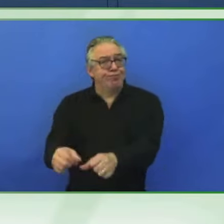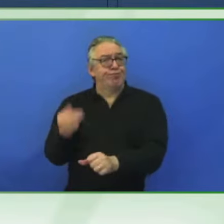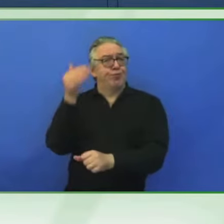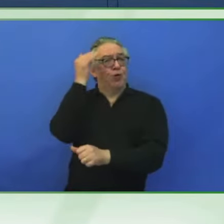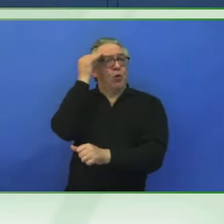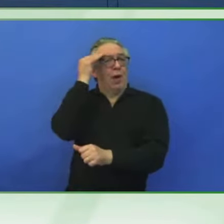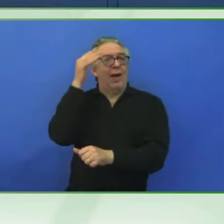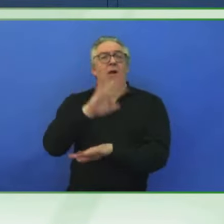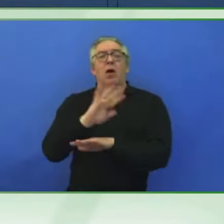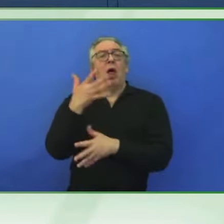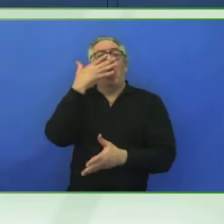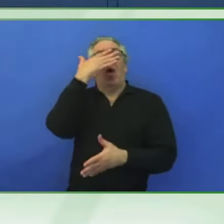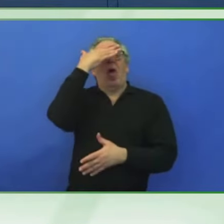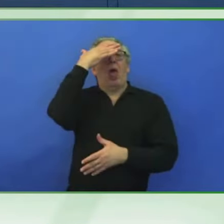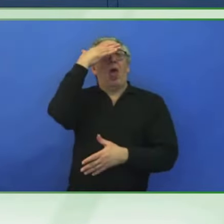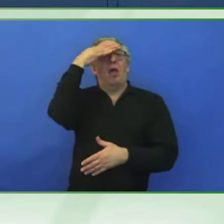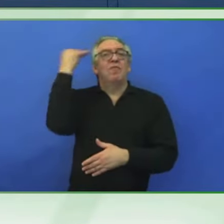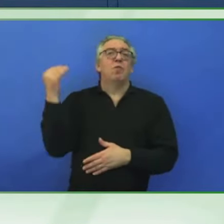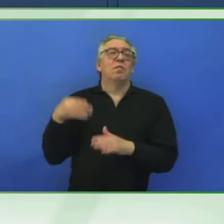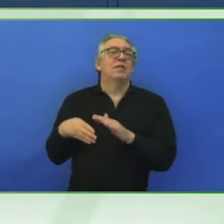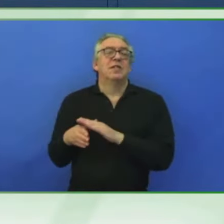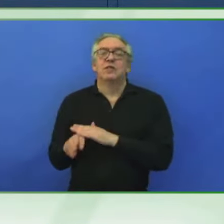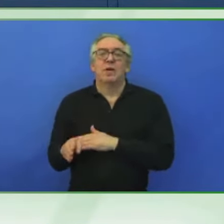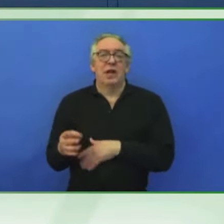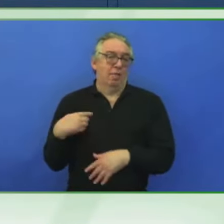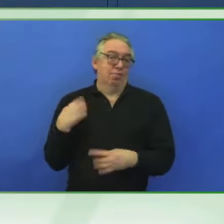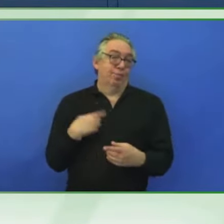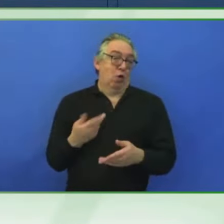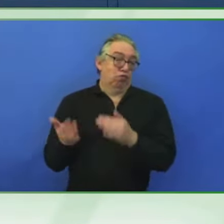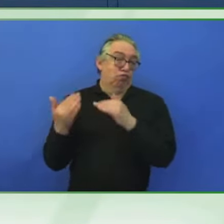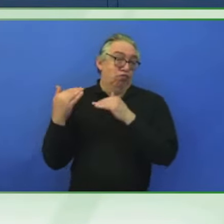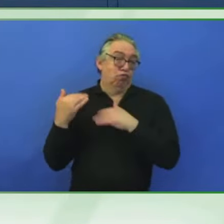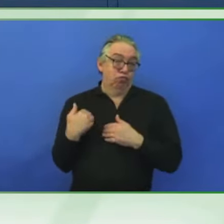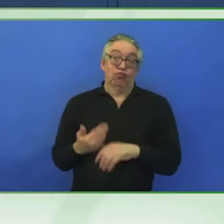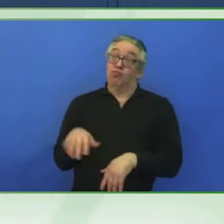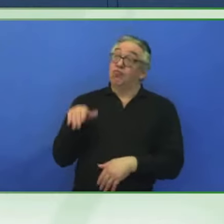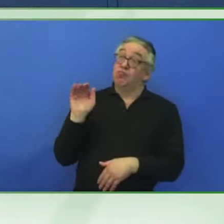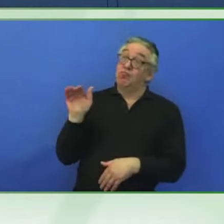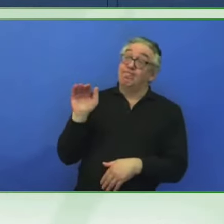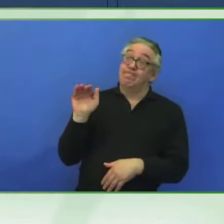think or they could be. But it's also,